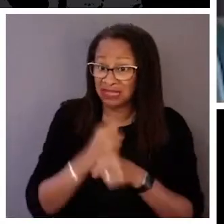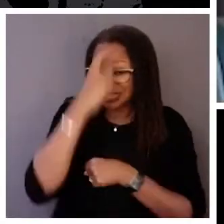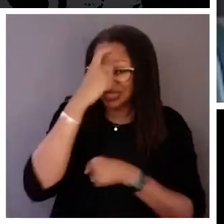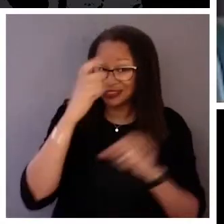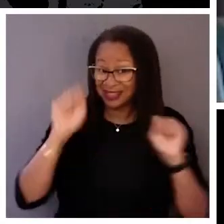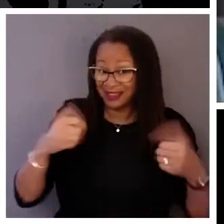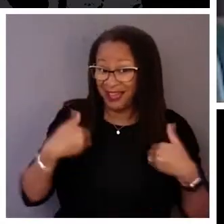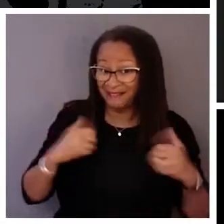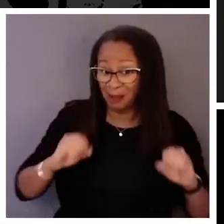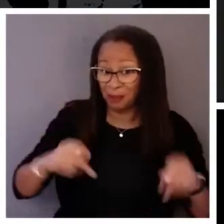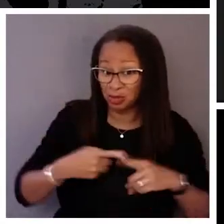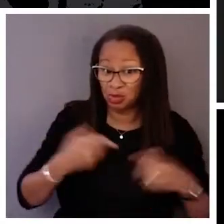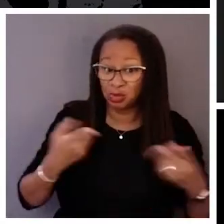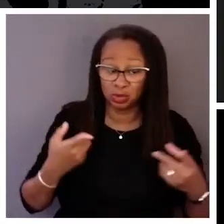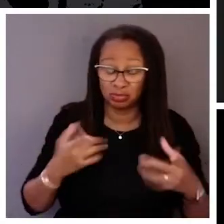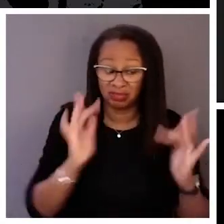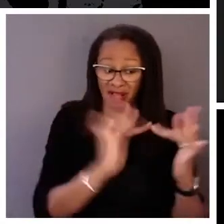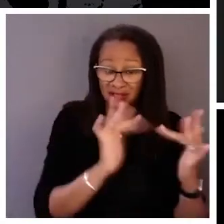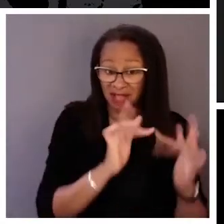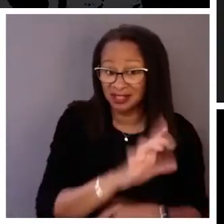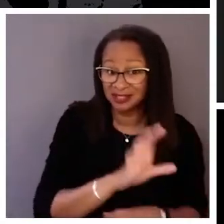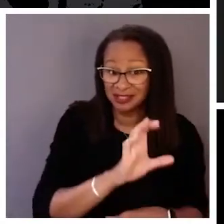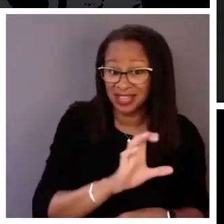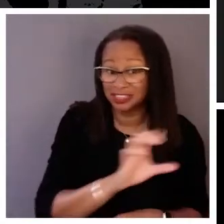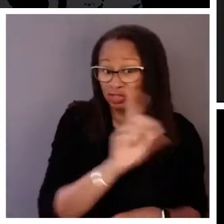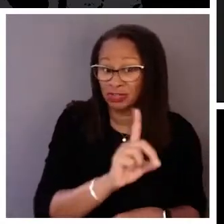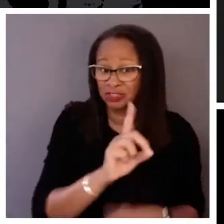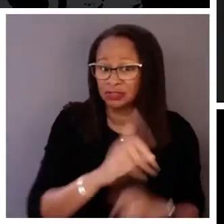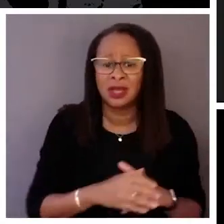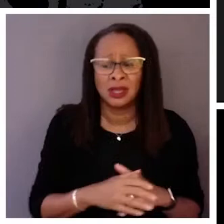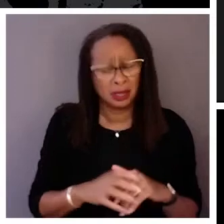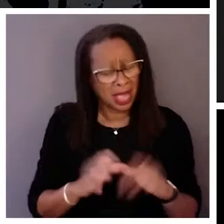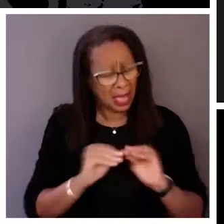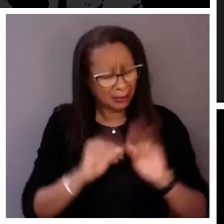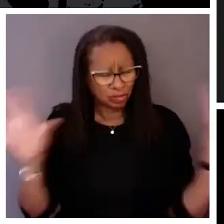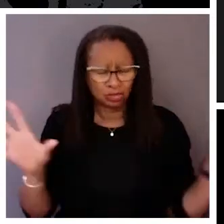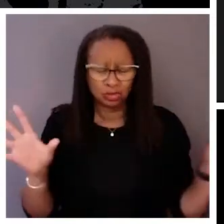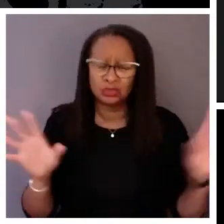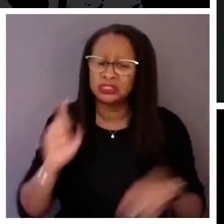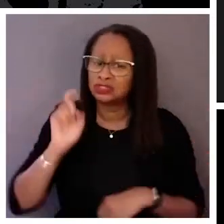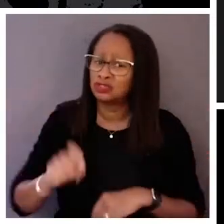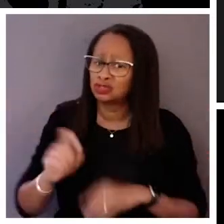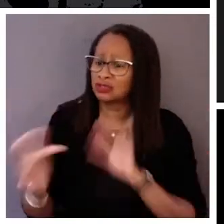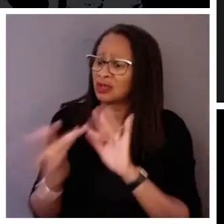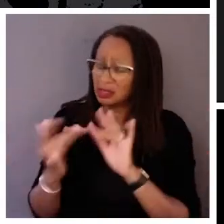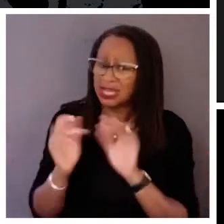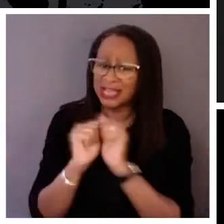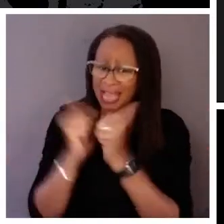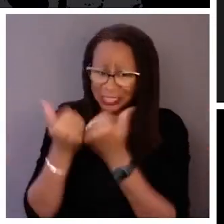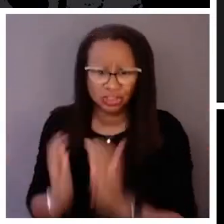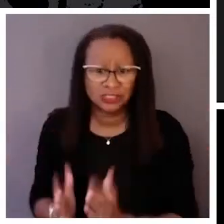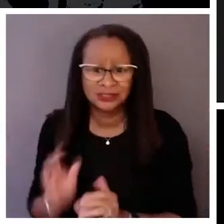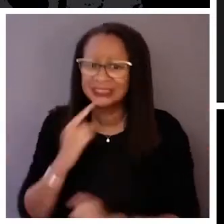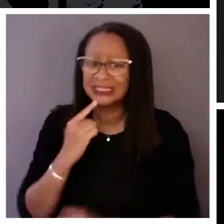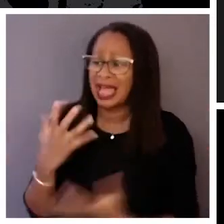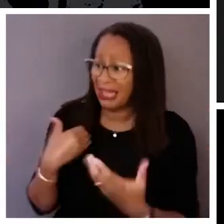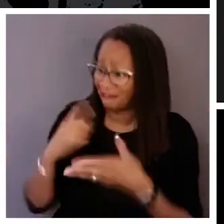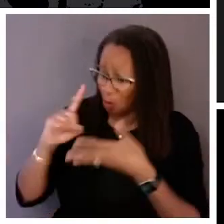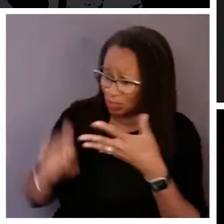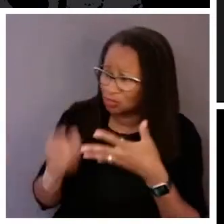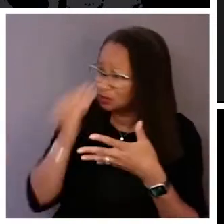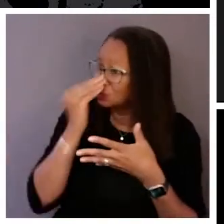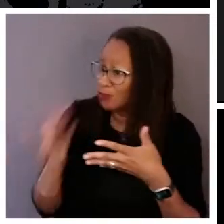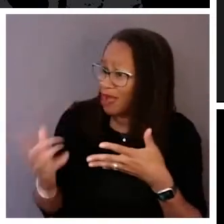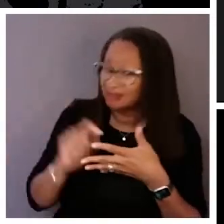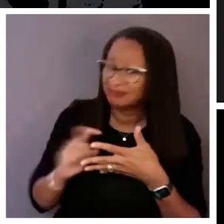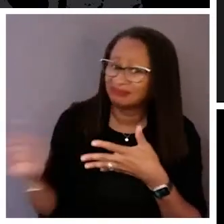the casting director? Absolutely. They should reach out to their agent and say, I have these questions that I would normally ask in a room, and I have these questions.